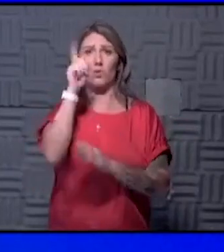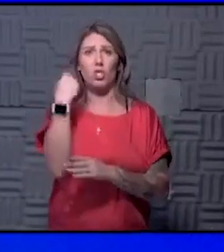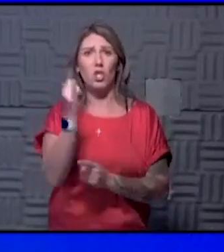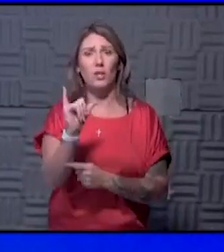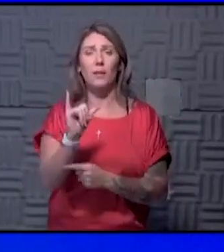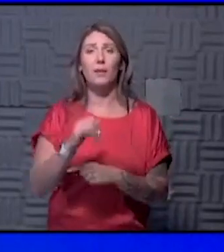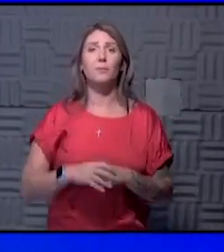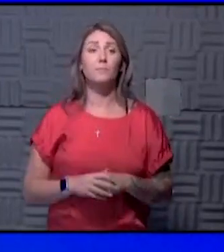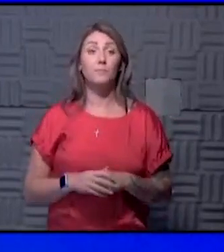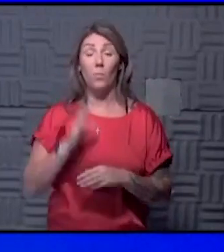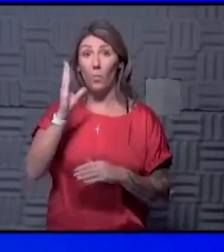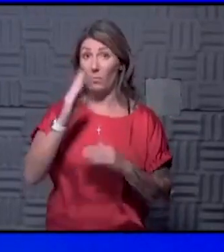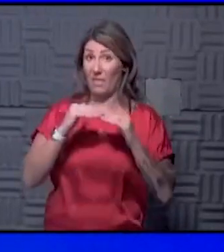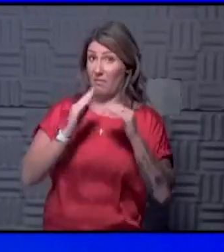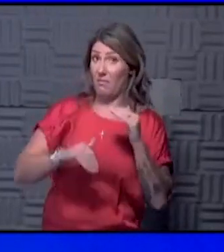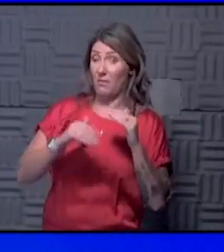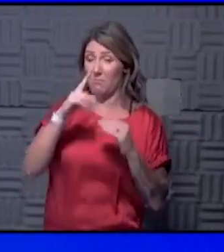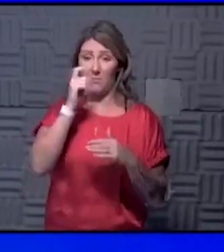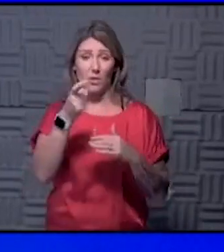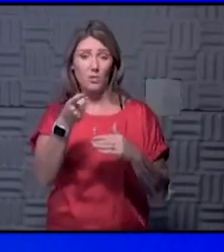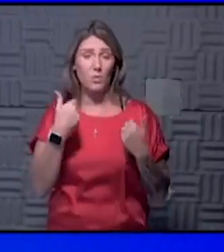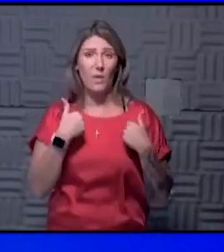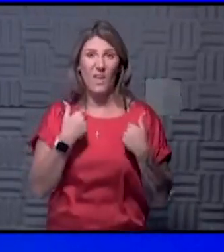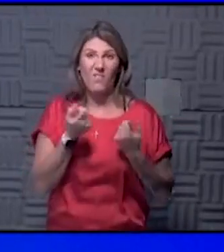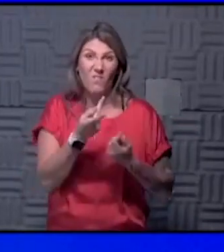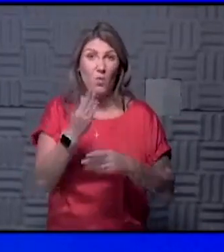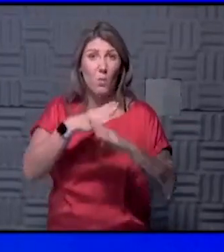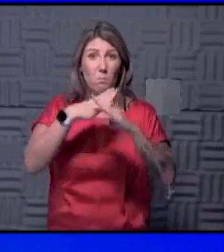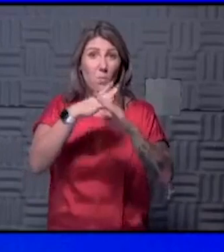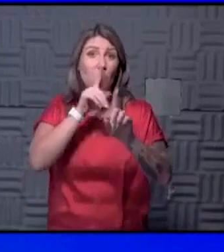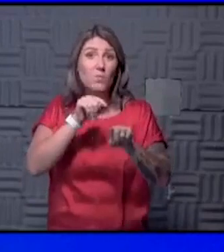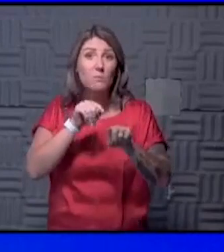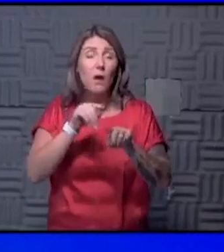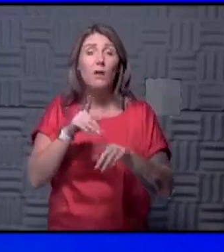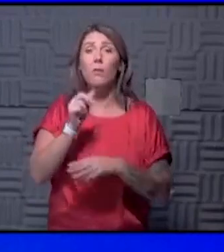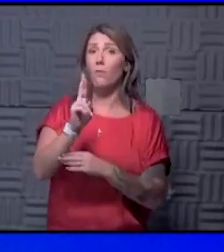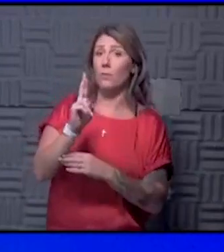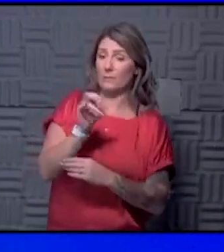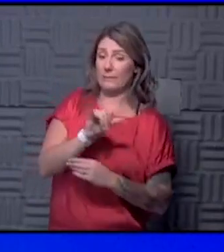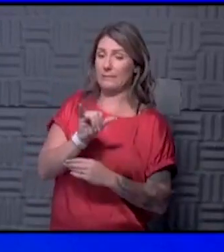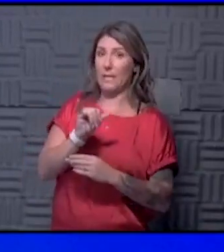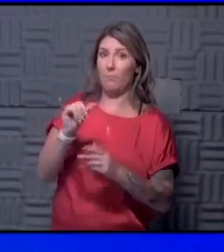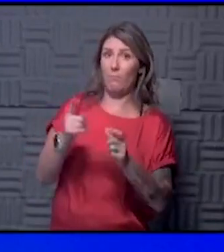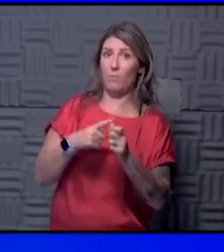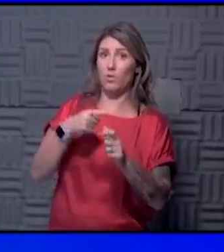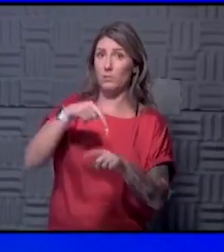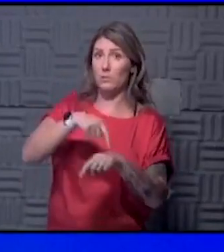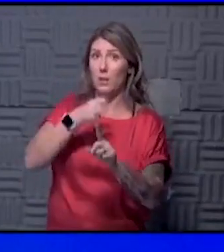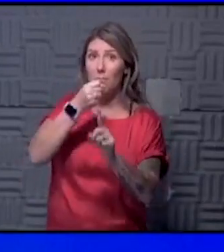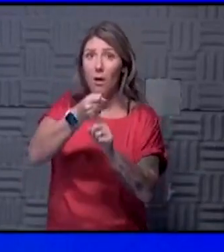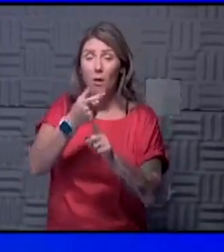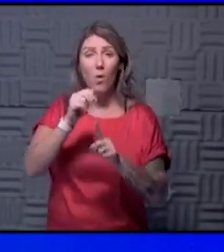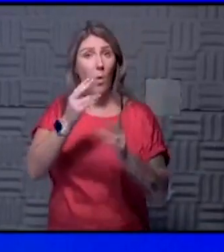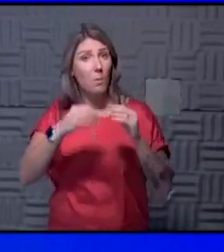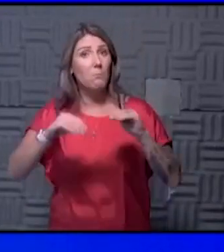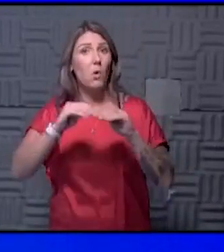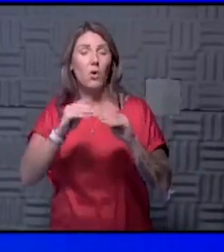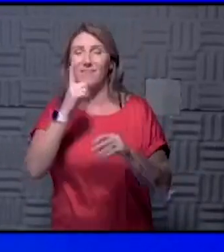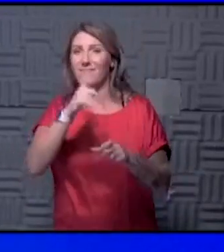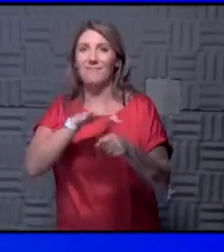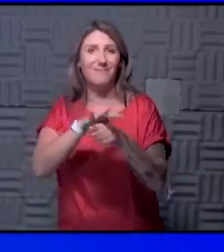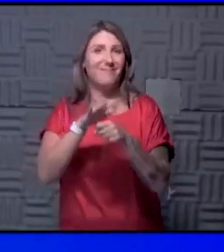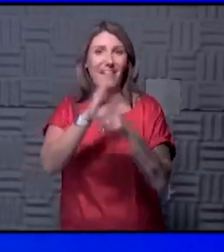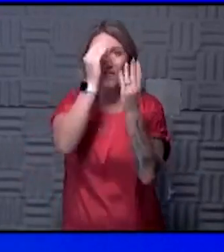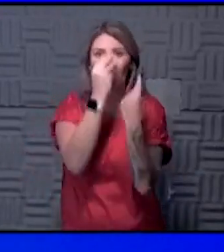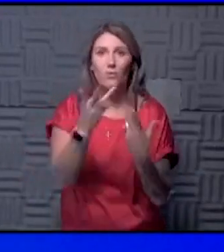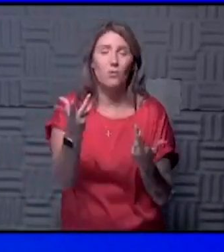they going to be less because you have some immune response? Or could it be the same as it was the first time or more? We just don't have enough information